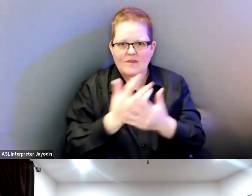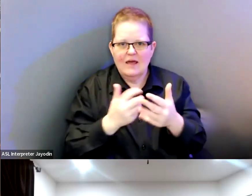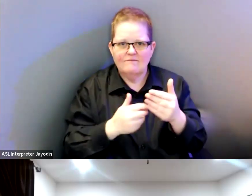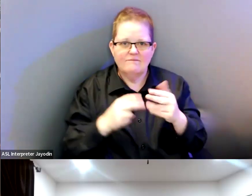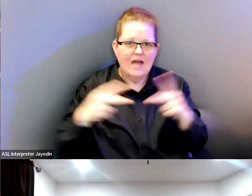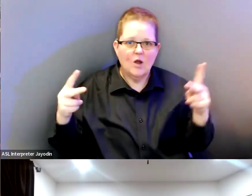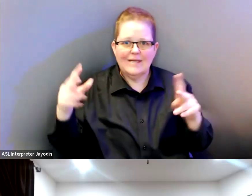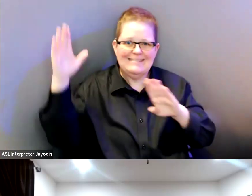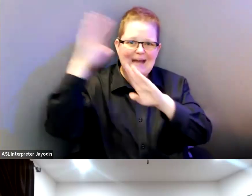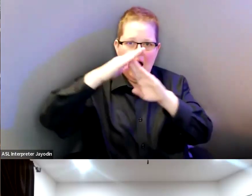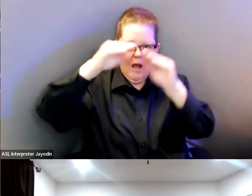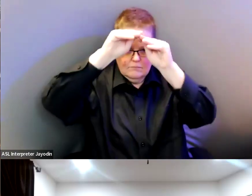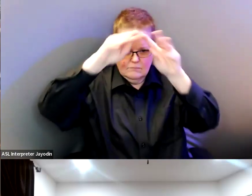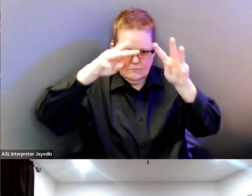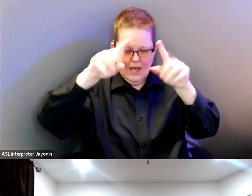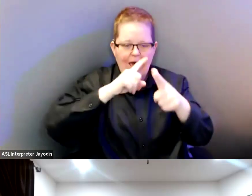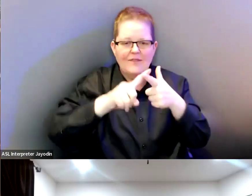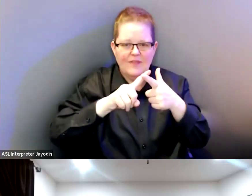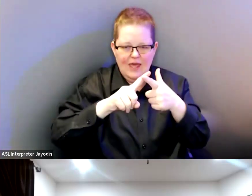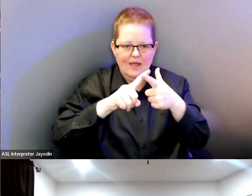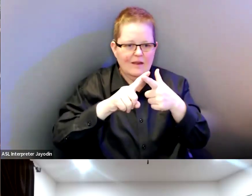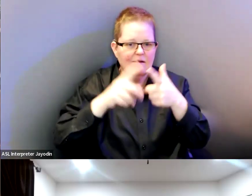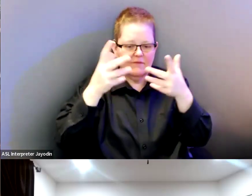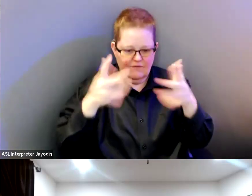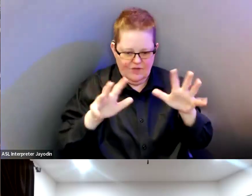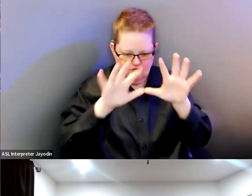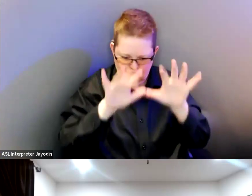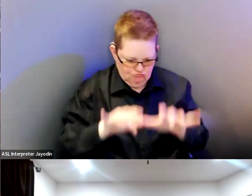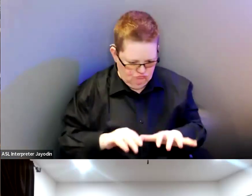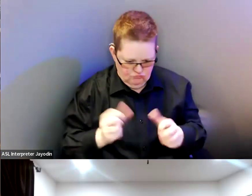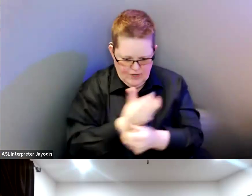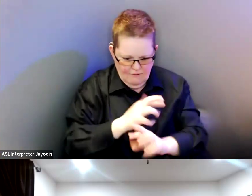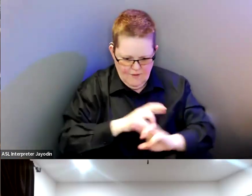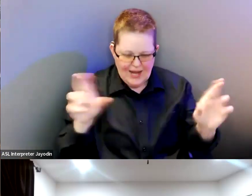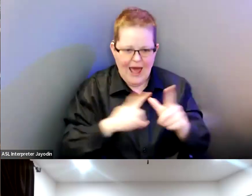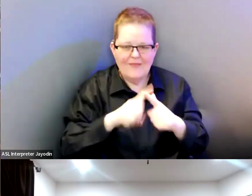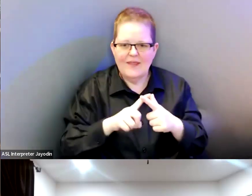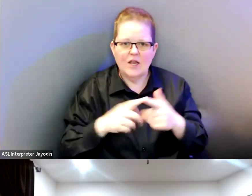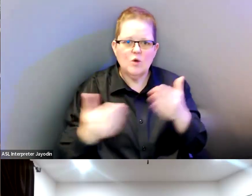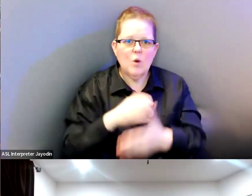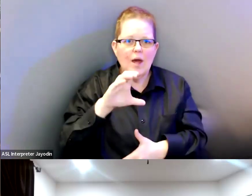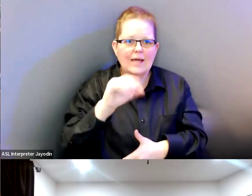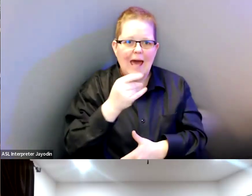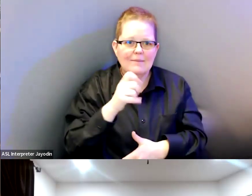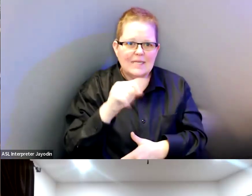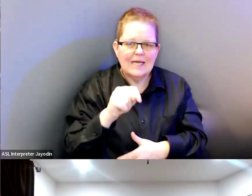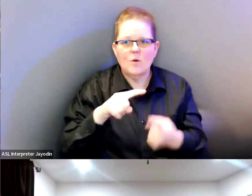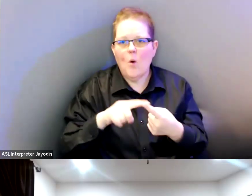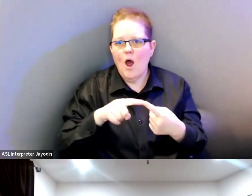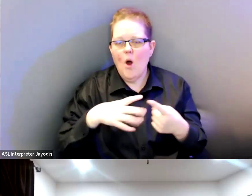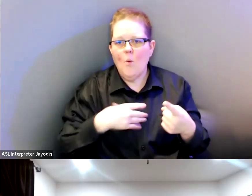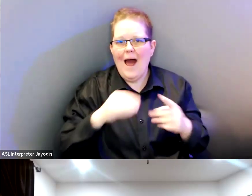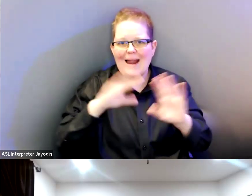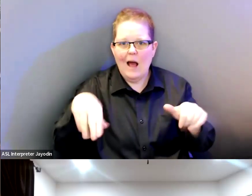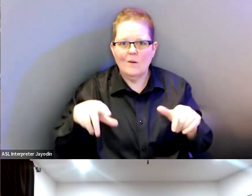hopefully we can get those meetings with people who come in at the cabinet level or, the White House level earlier than